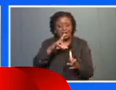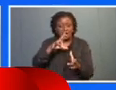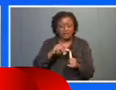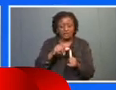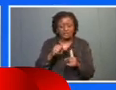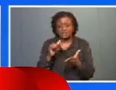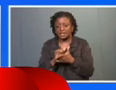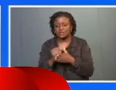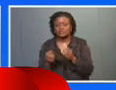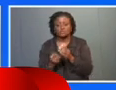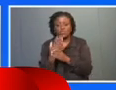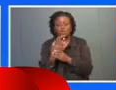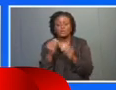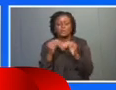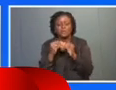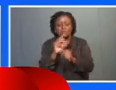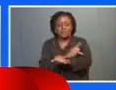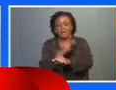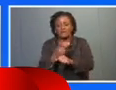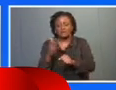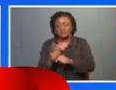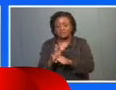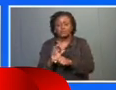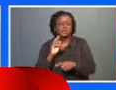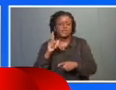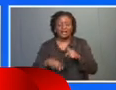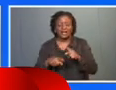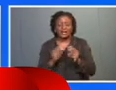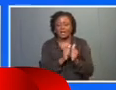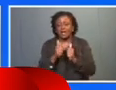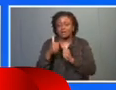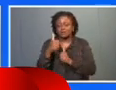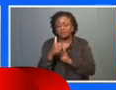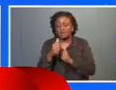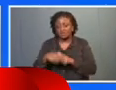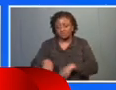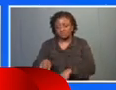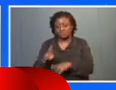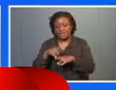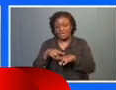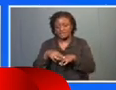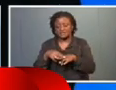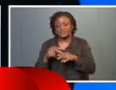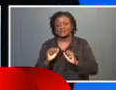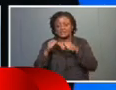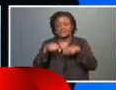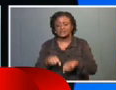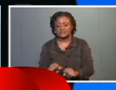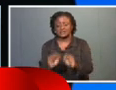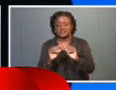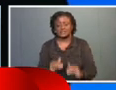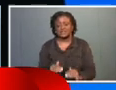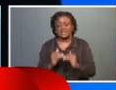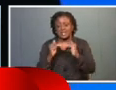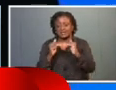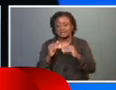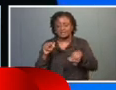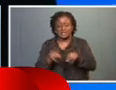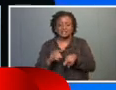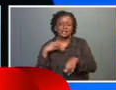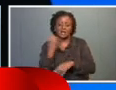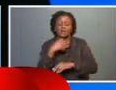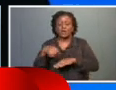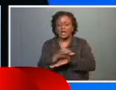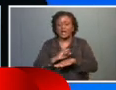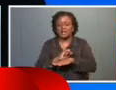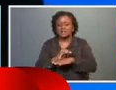outrun rising sea levels as our islands disappear beneath the seas. Hurricane Dorian, that